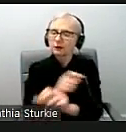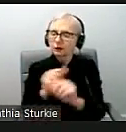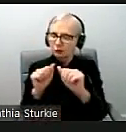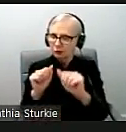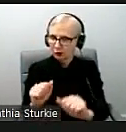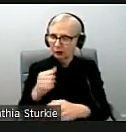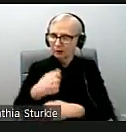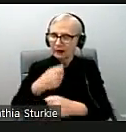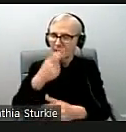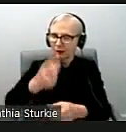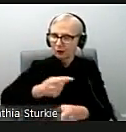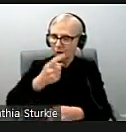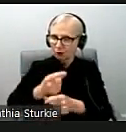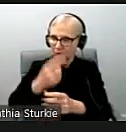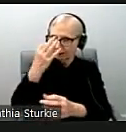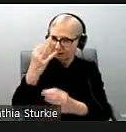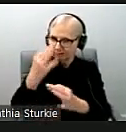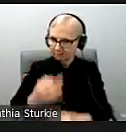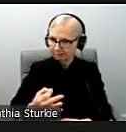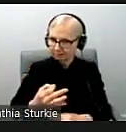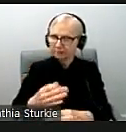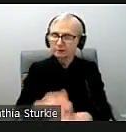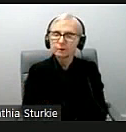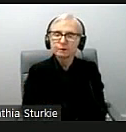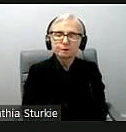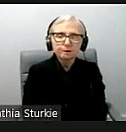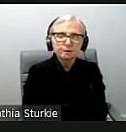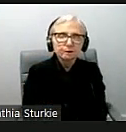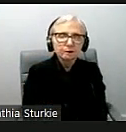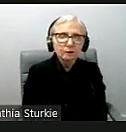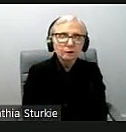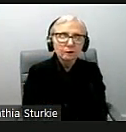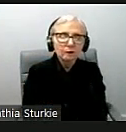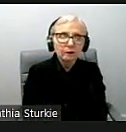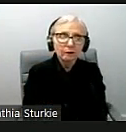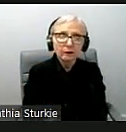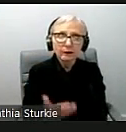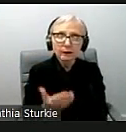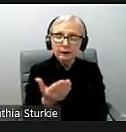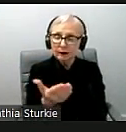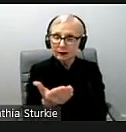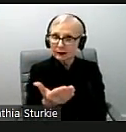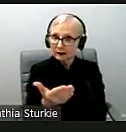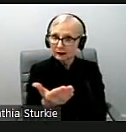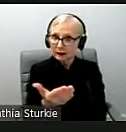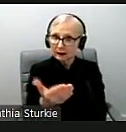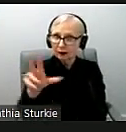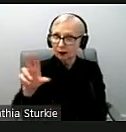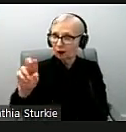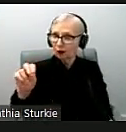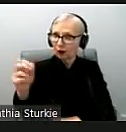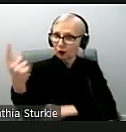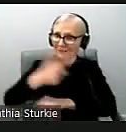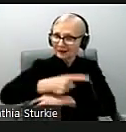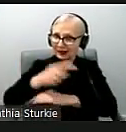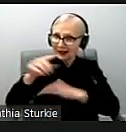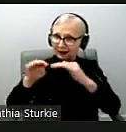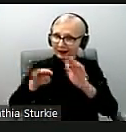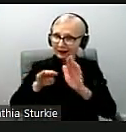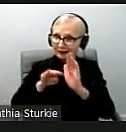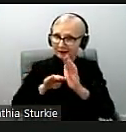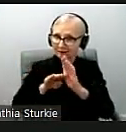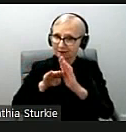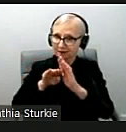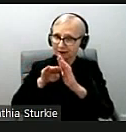the decision to get vaccinated. Next slide. And so this is a 30-day trend line looking at